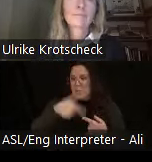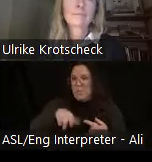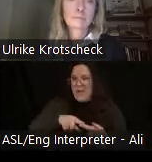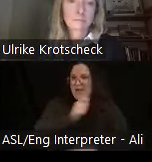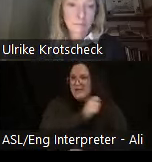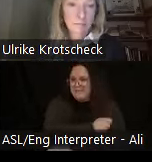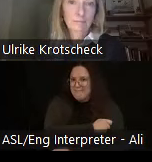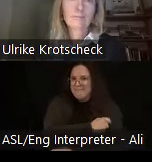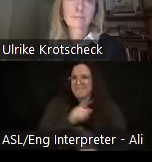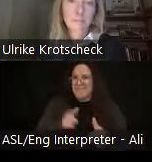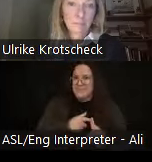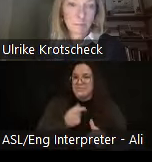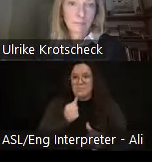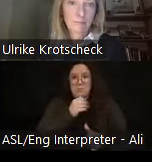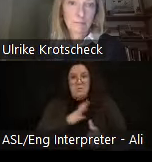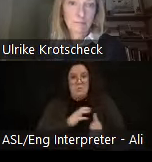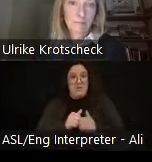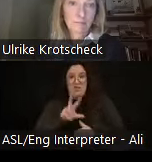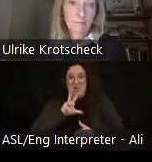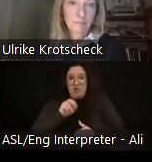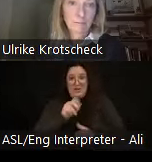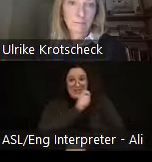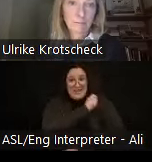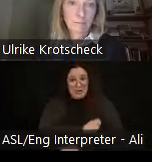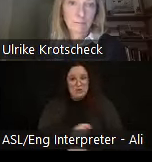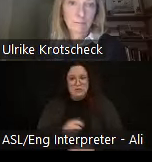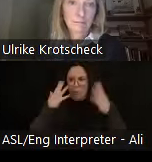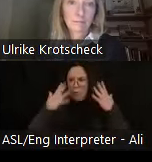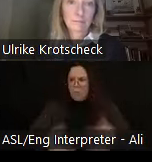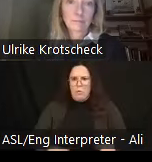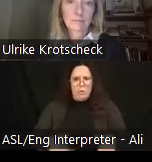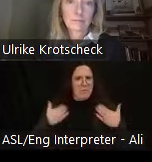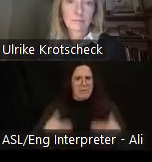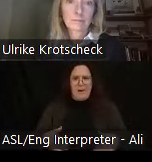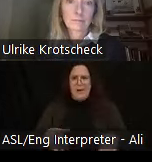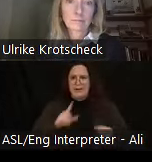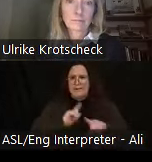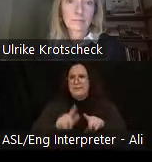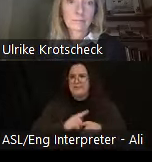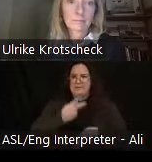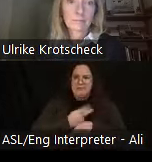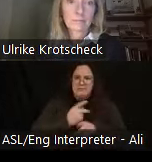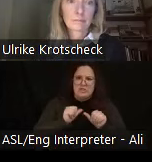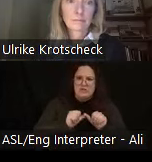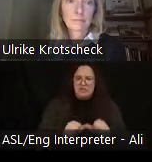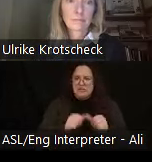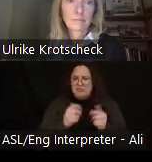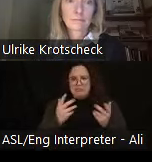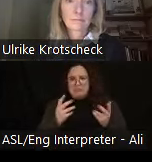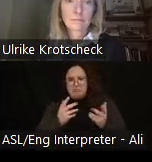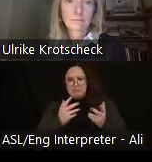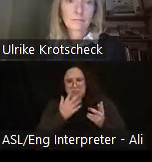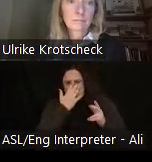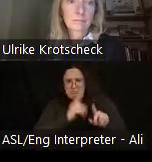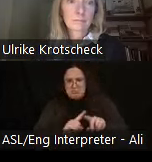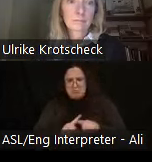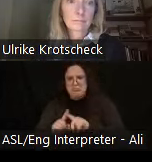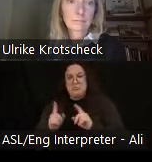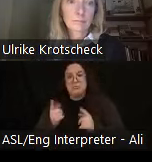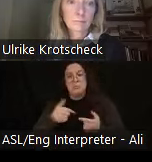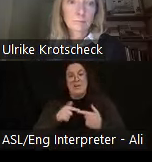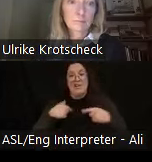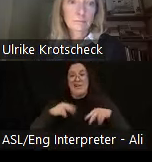with over 30 tattoos has tattoos placed all over her body with different preservation of the tattoos. And what I see when I look